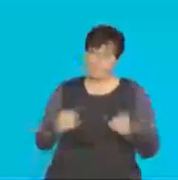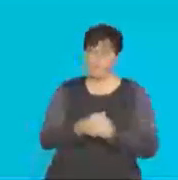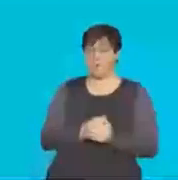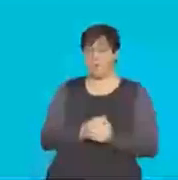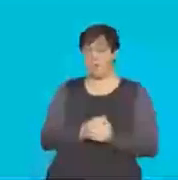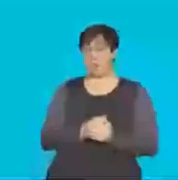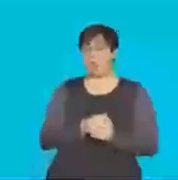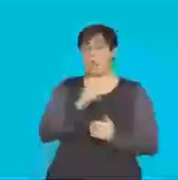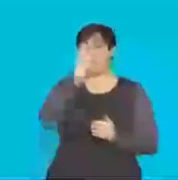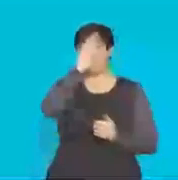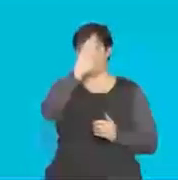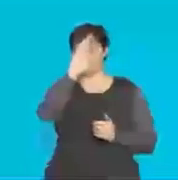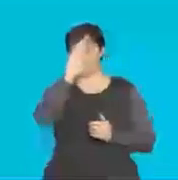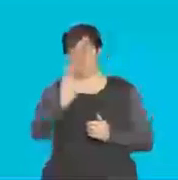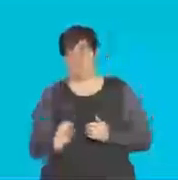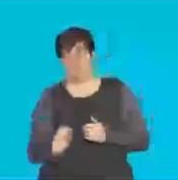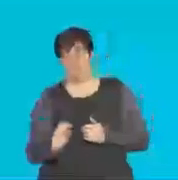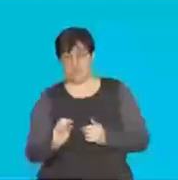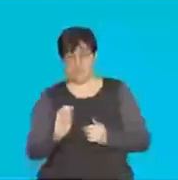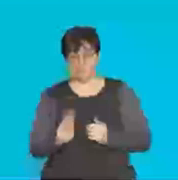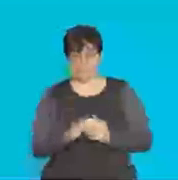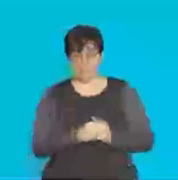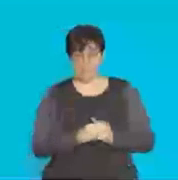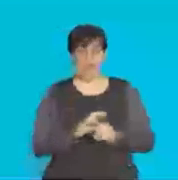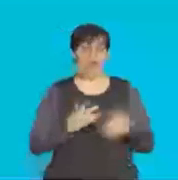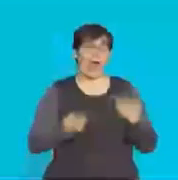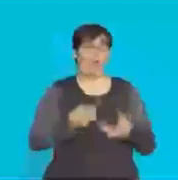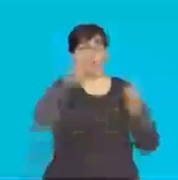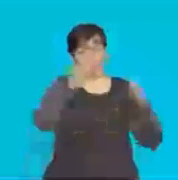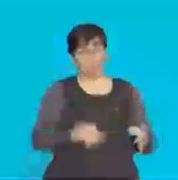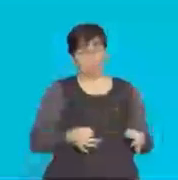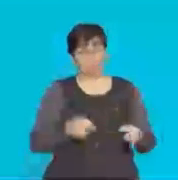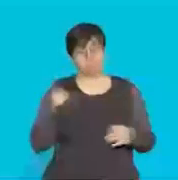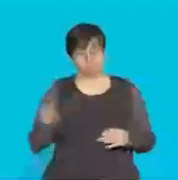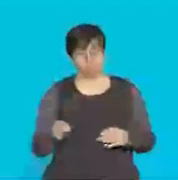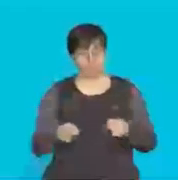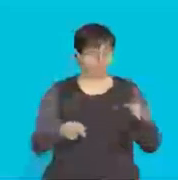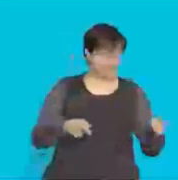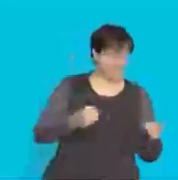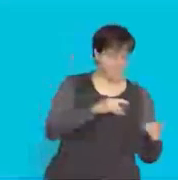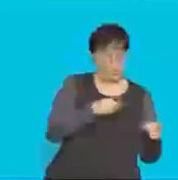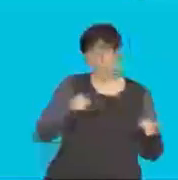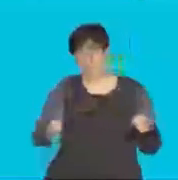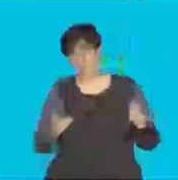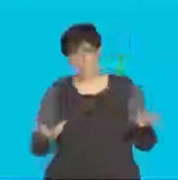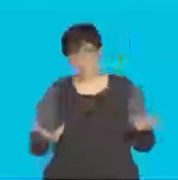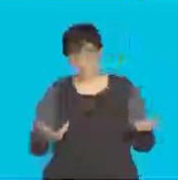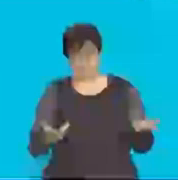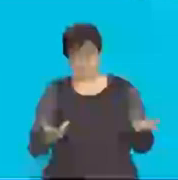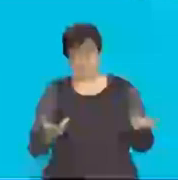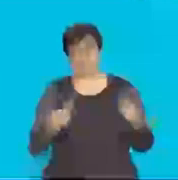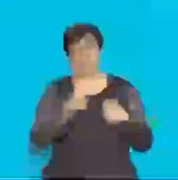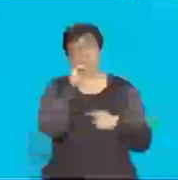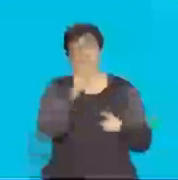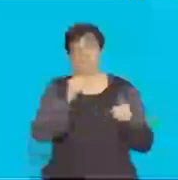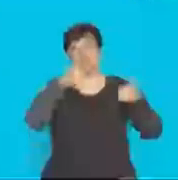or heterozygous. How do we determine that this individual is homozygous or heterozygous? We've got to look at